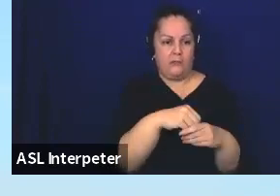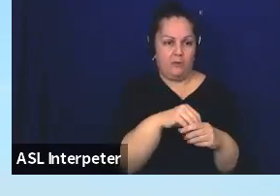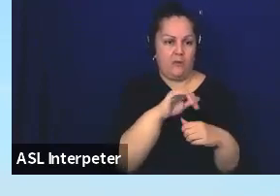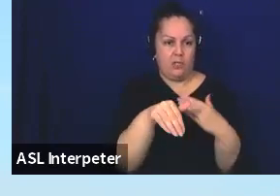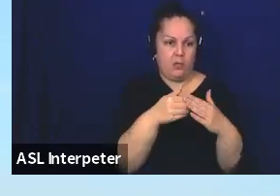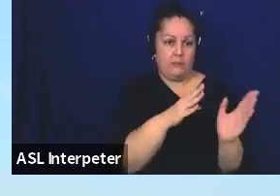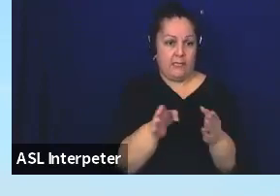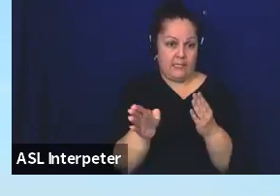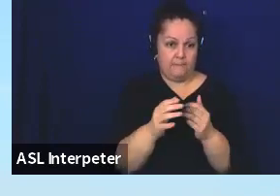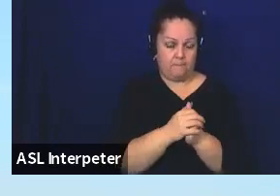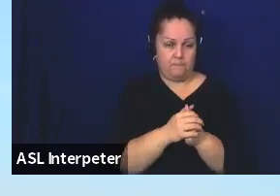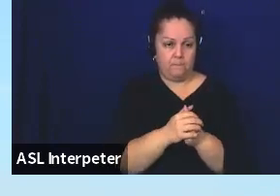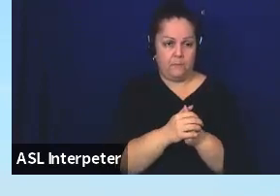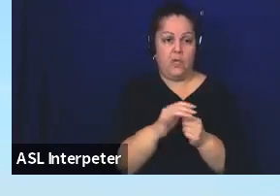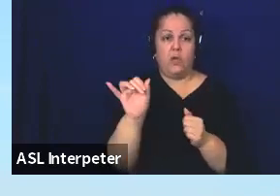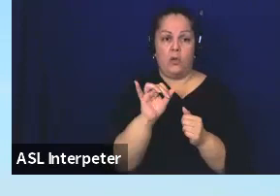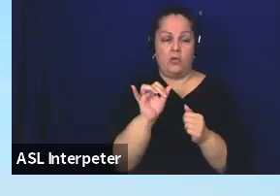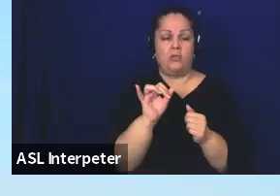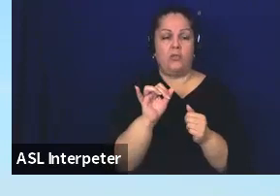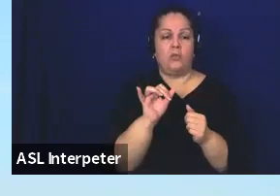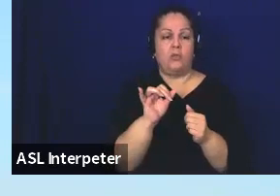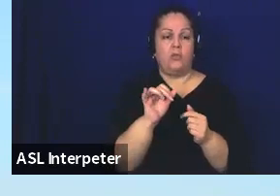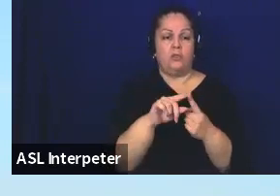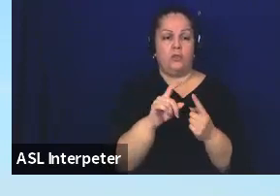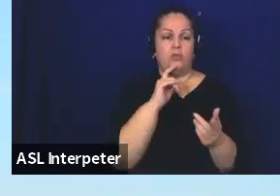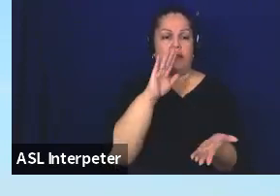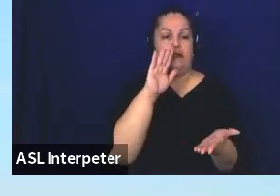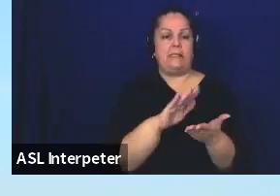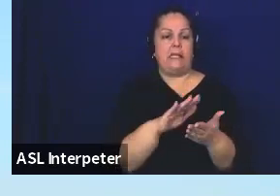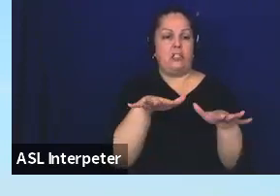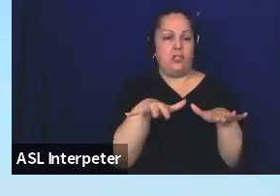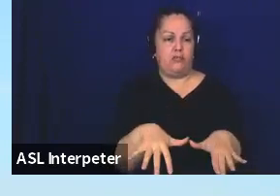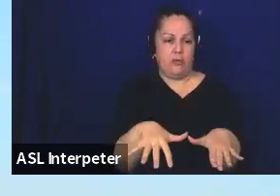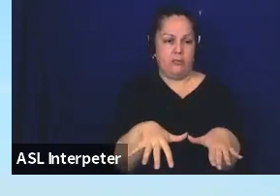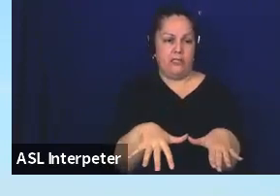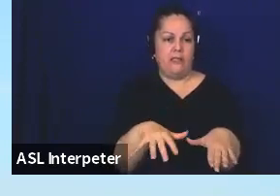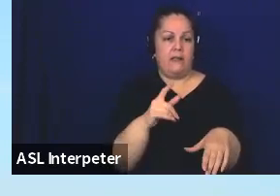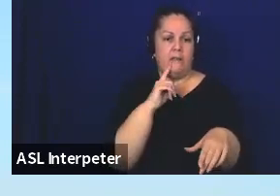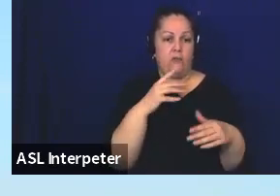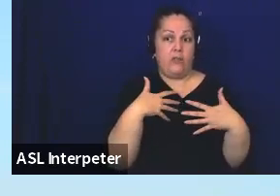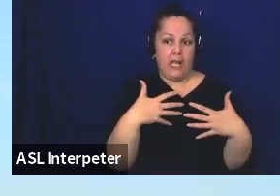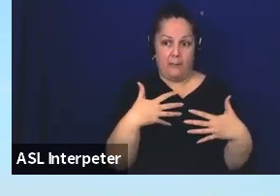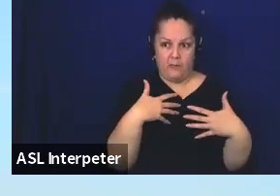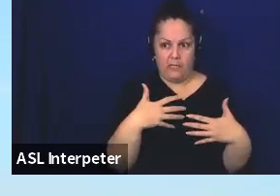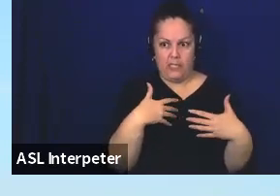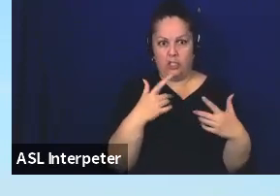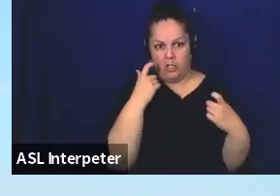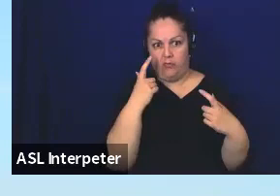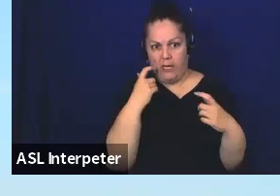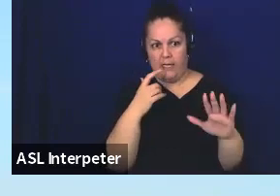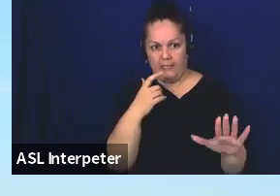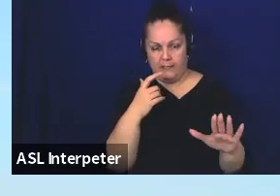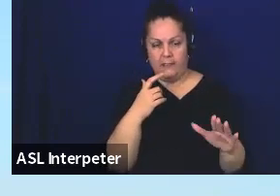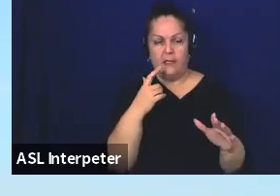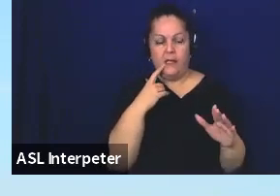this planning. We could also do some de-escalation and grounding for that hyperventilation and crying, and